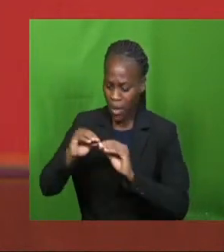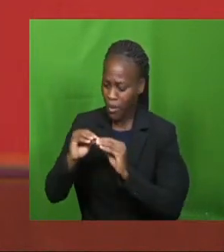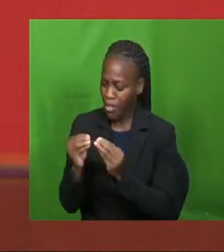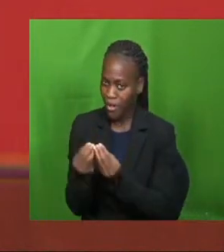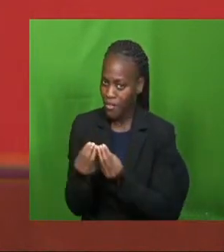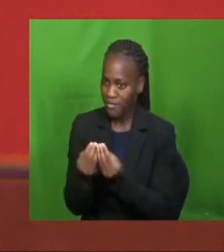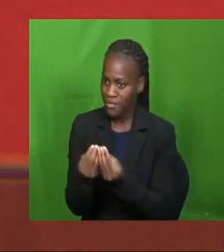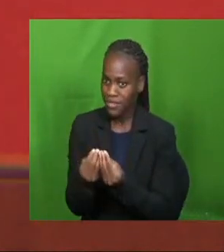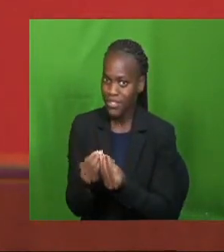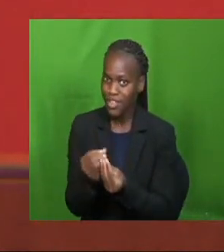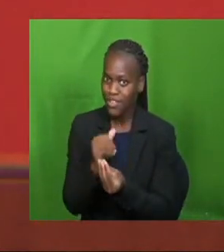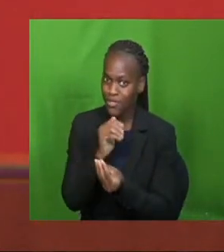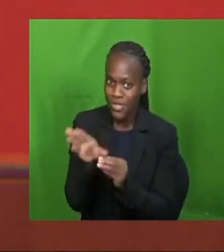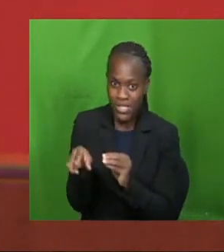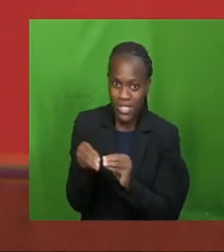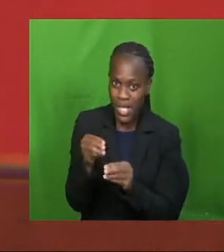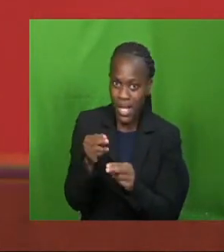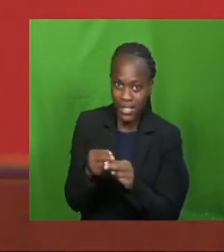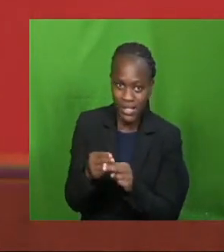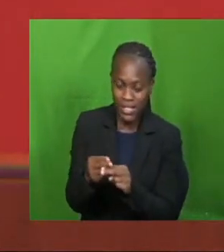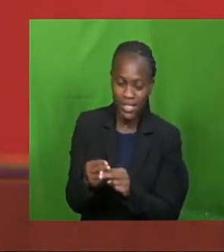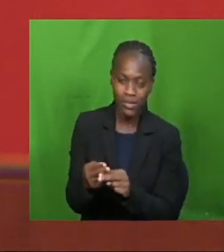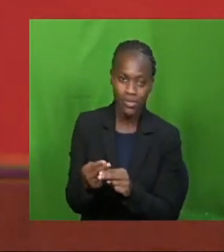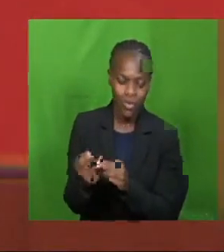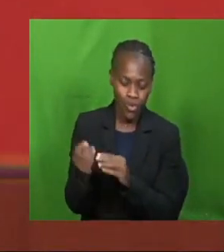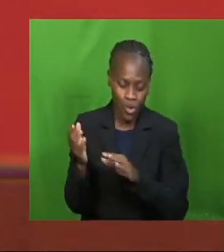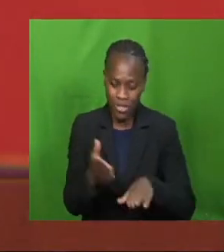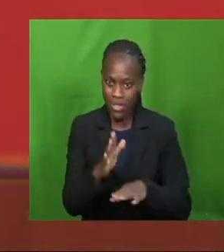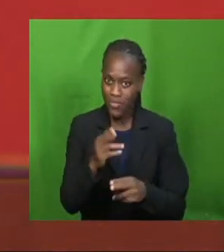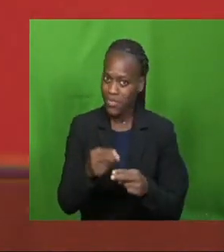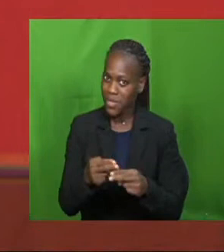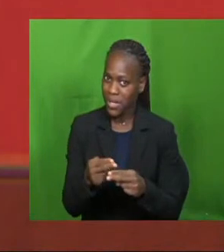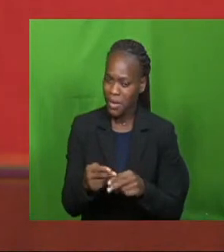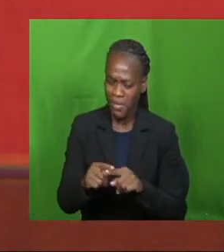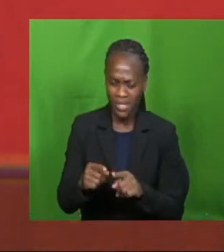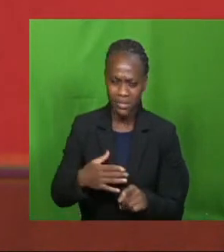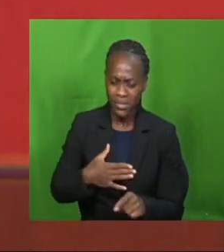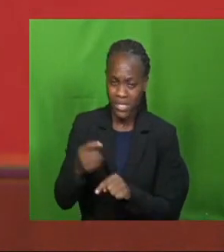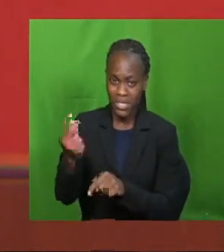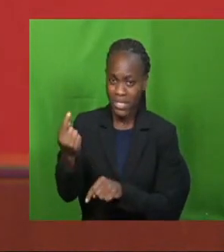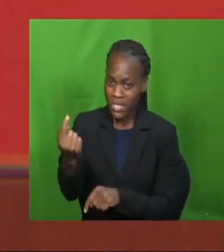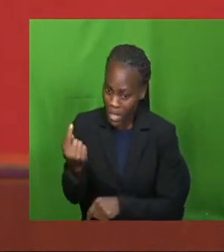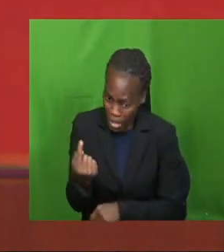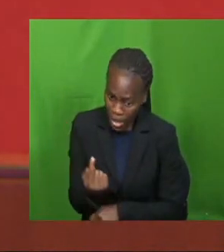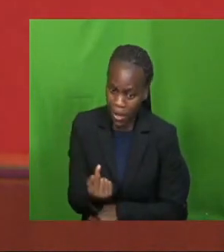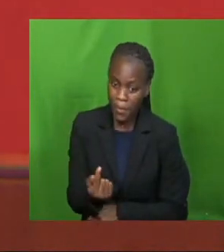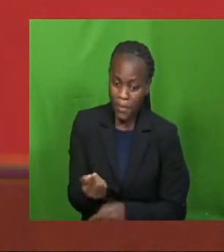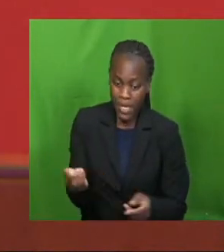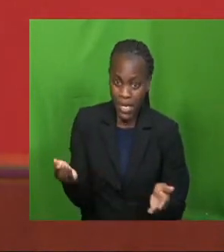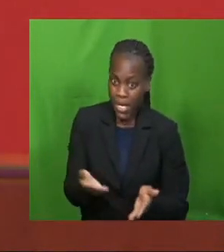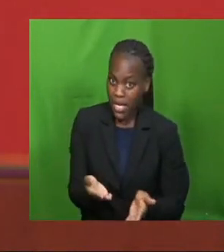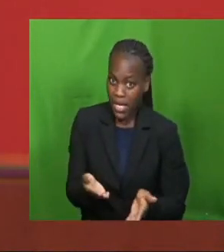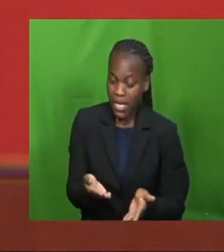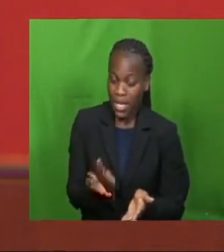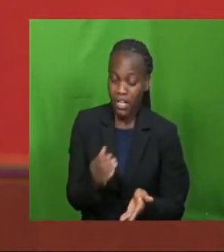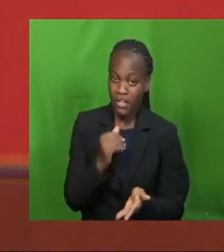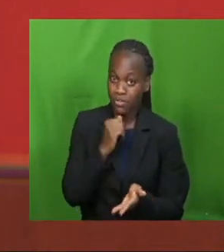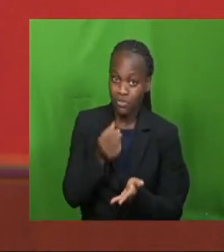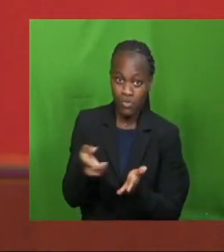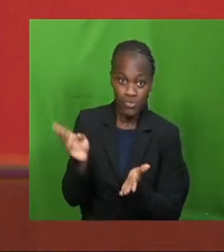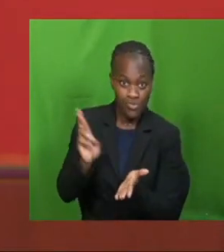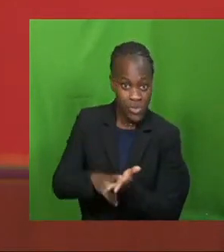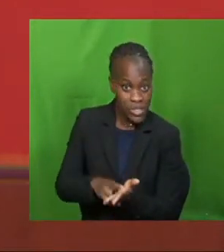is deliberately leaving people's names. But if you come here and you don't take time to register